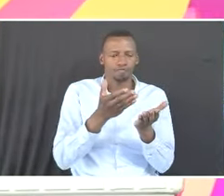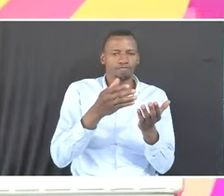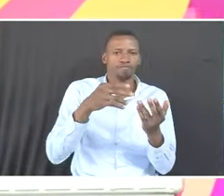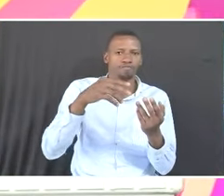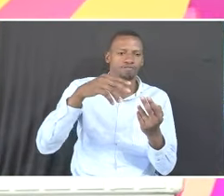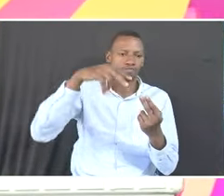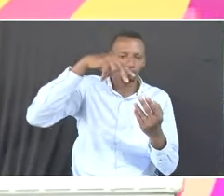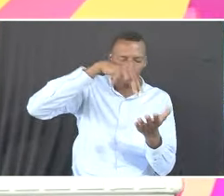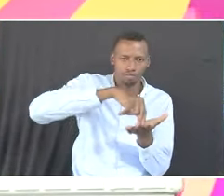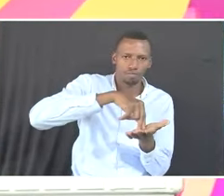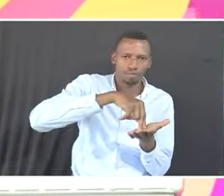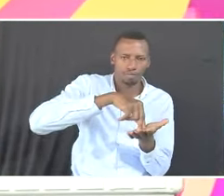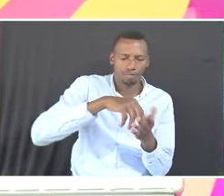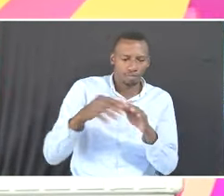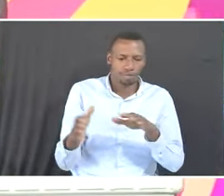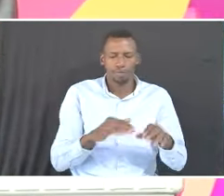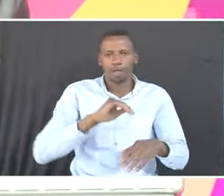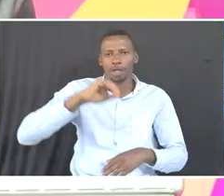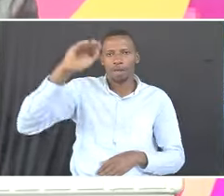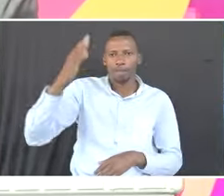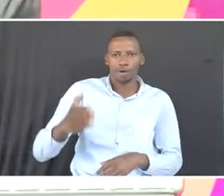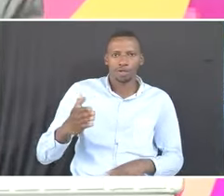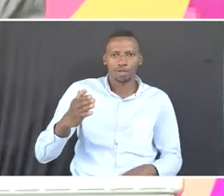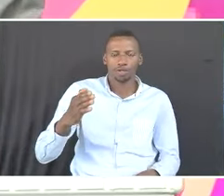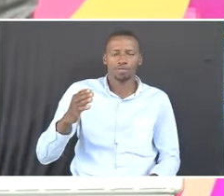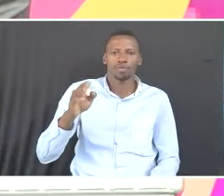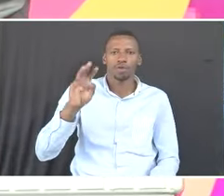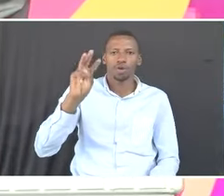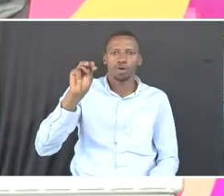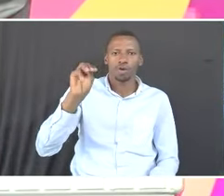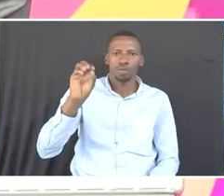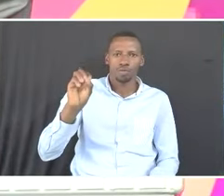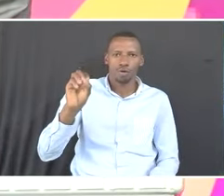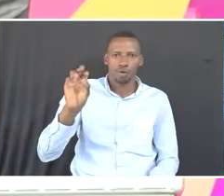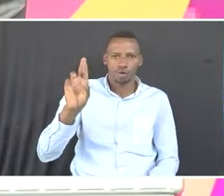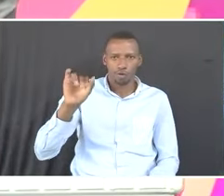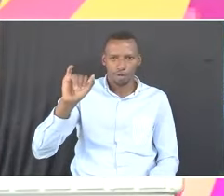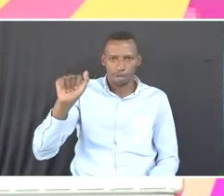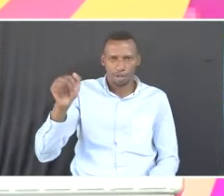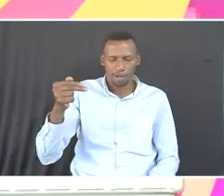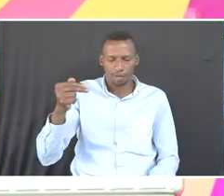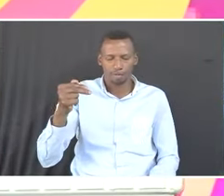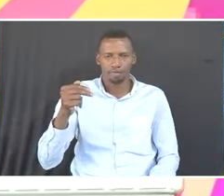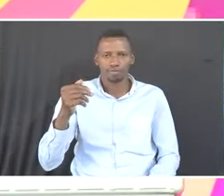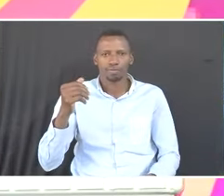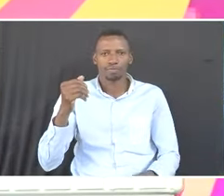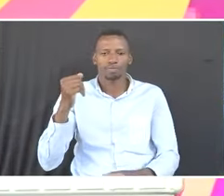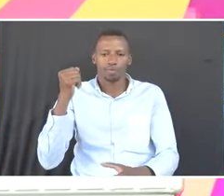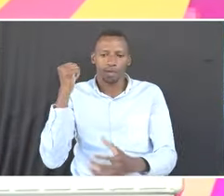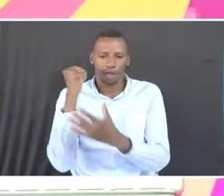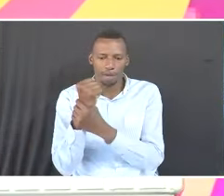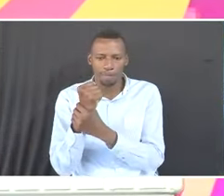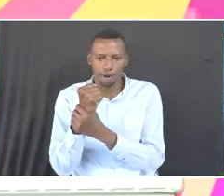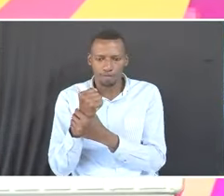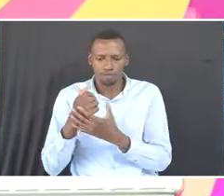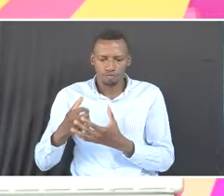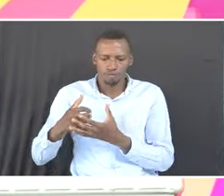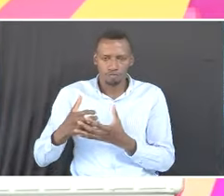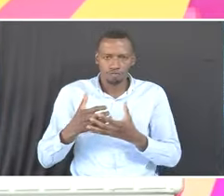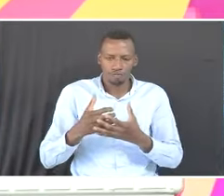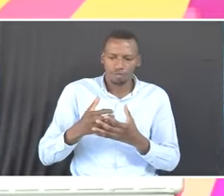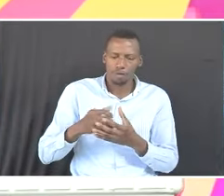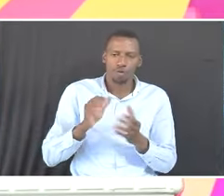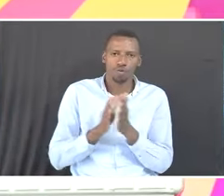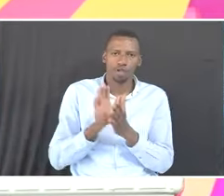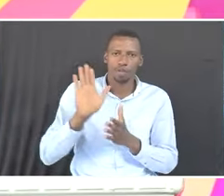Moriah, or Moriah, is where Abraham is taught to have gone to offer his son Isaac a